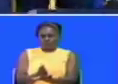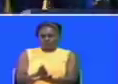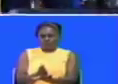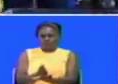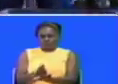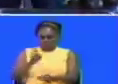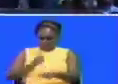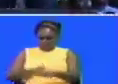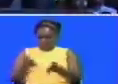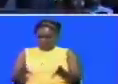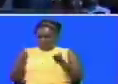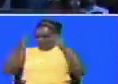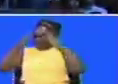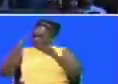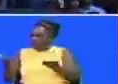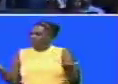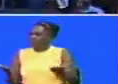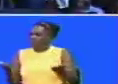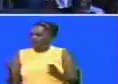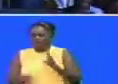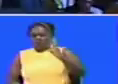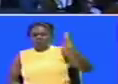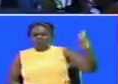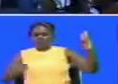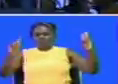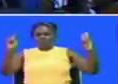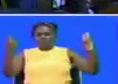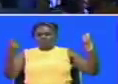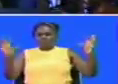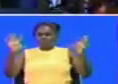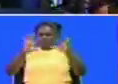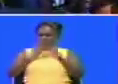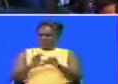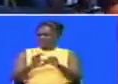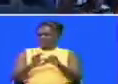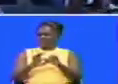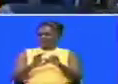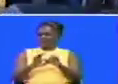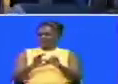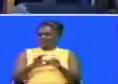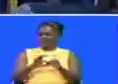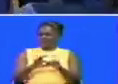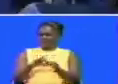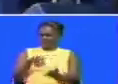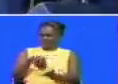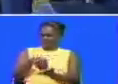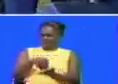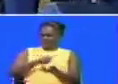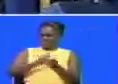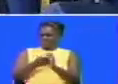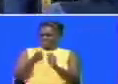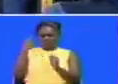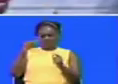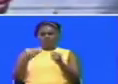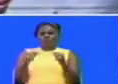at the moment, all eyes are on Western Kenya leaders, whose unity many pundits say will be a game changer for the